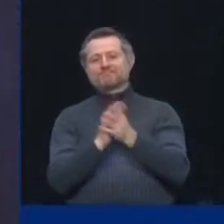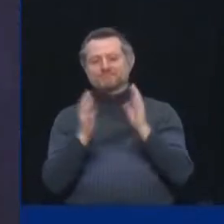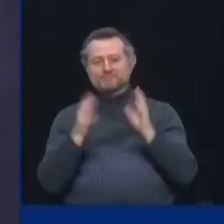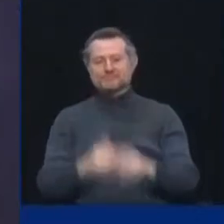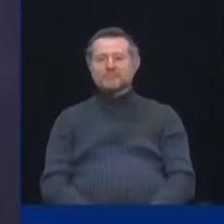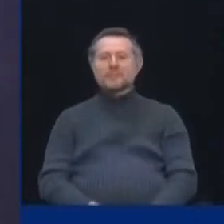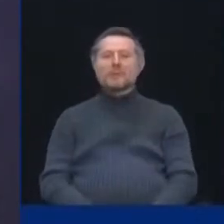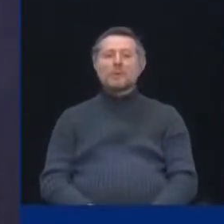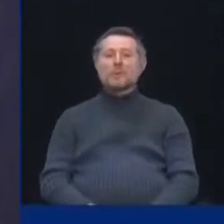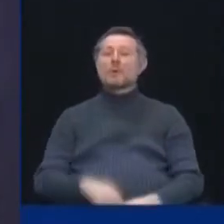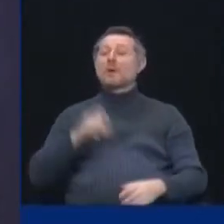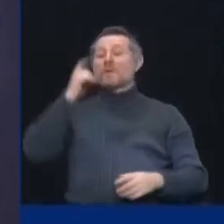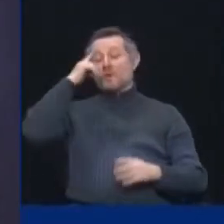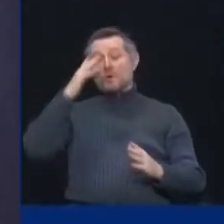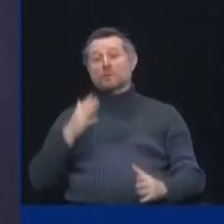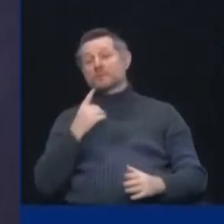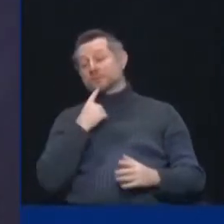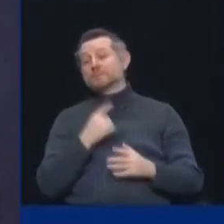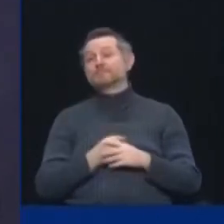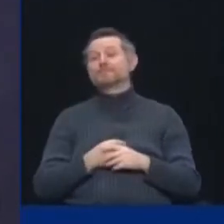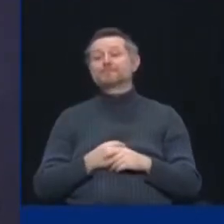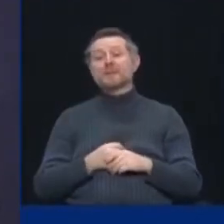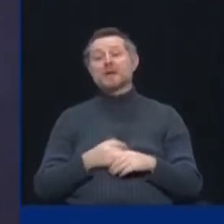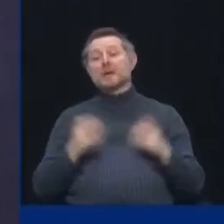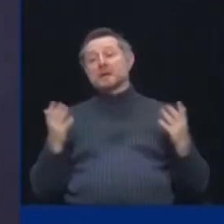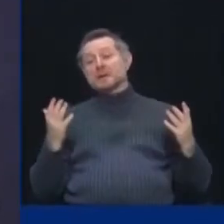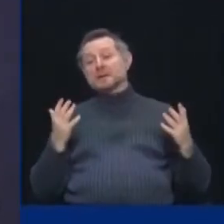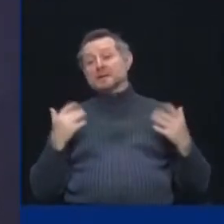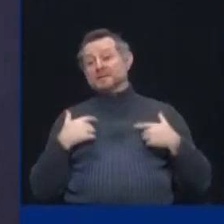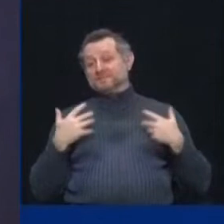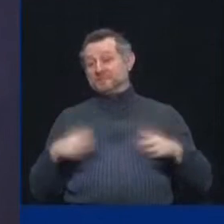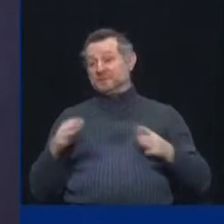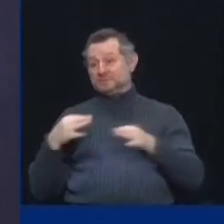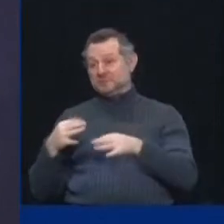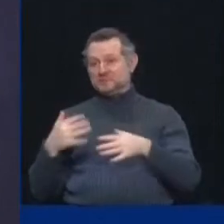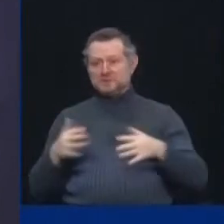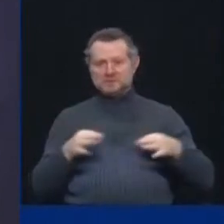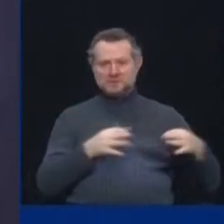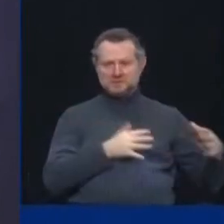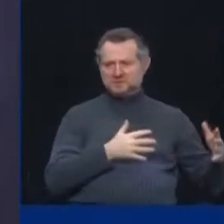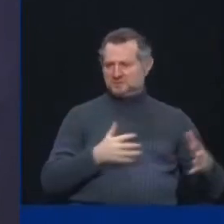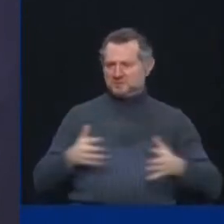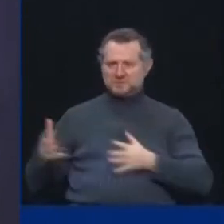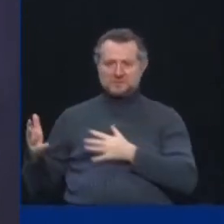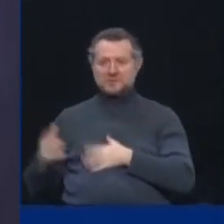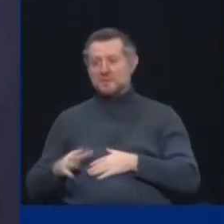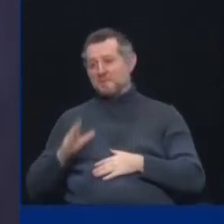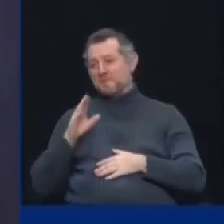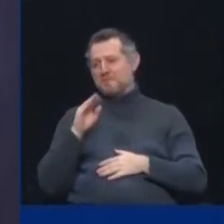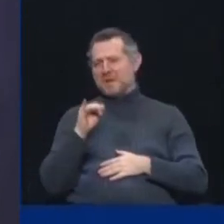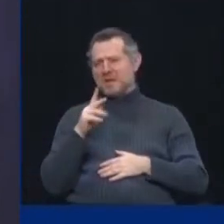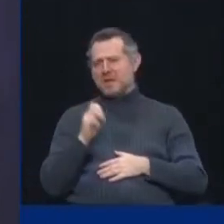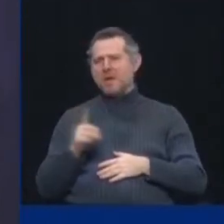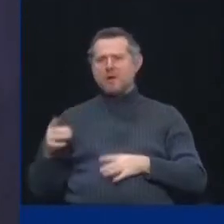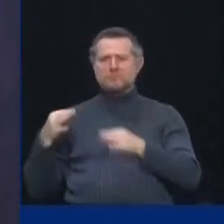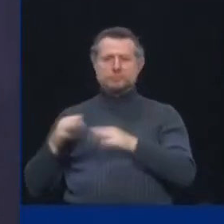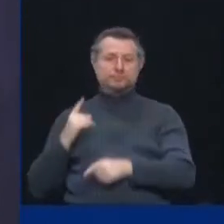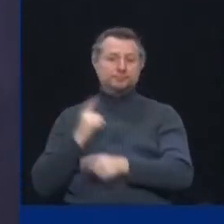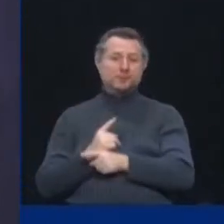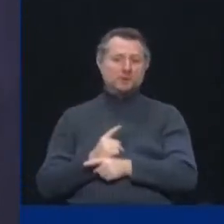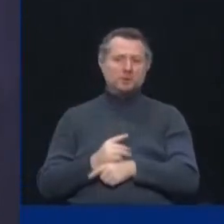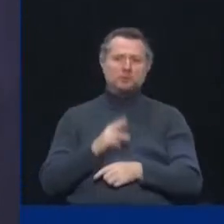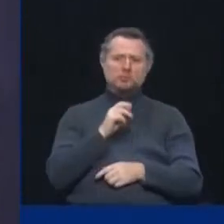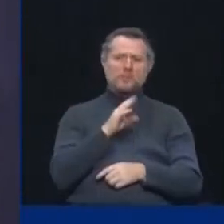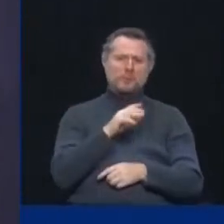Well, I think everything has been said. Mike said it well. It is about, and Ruben said it well, it